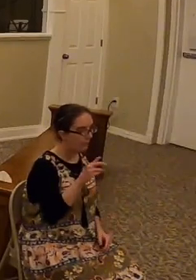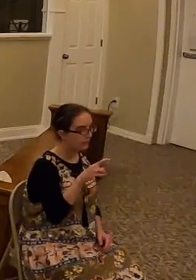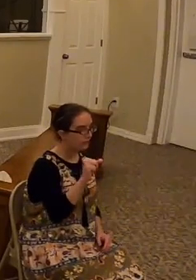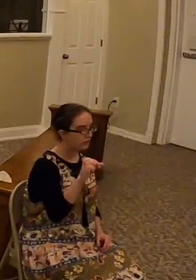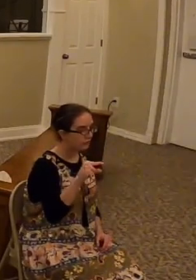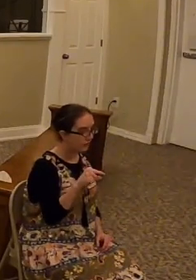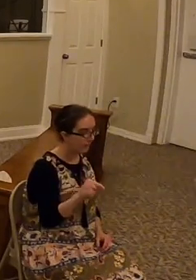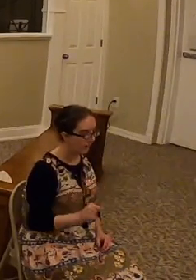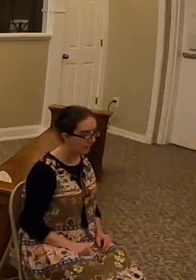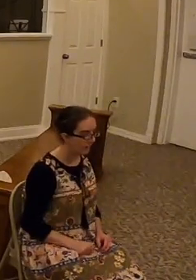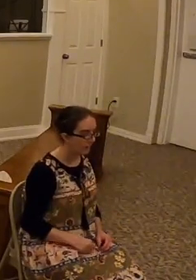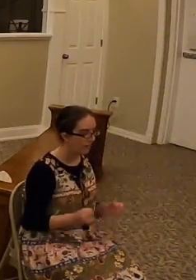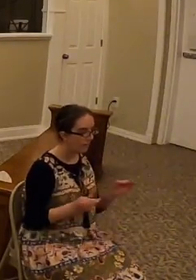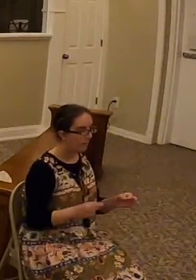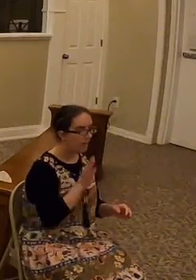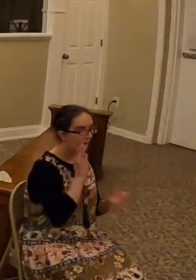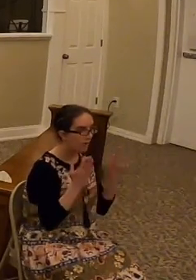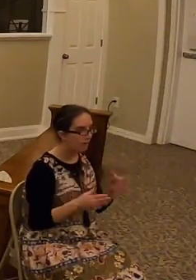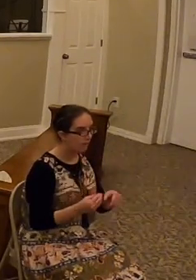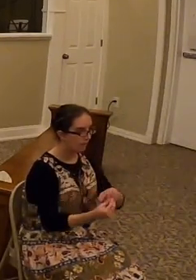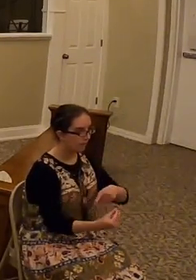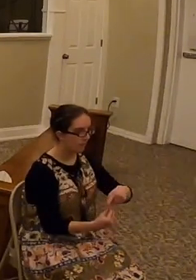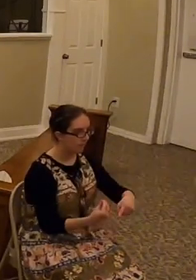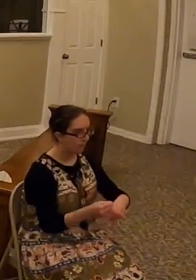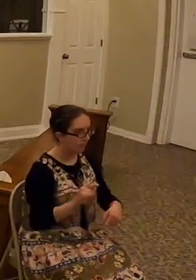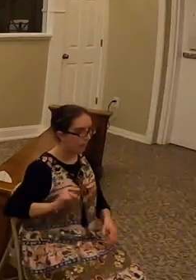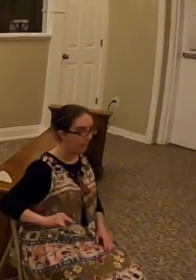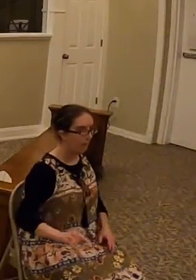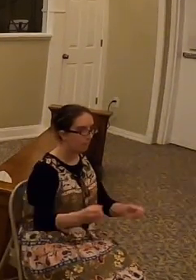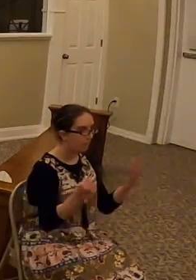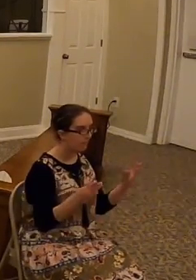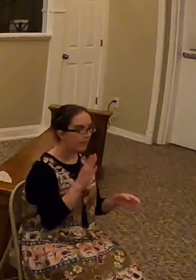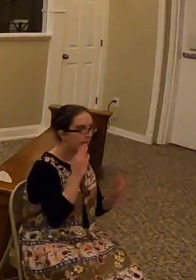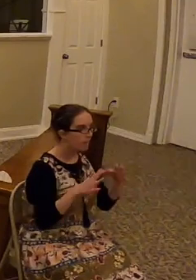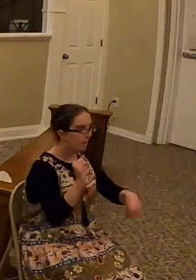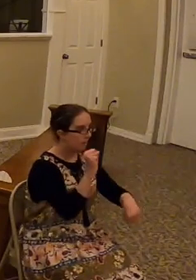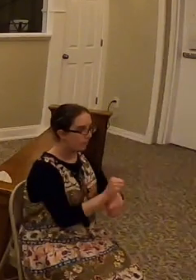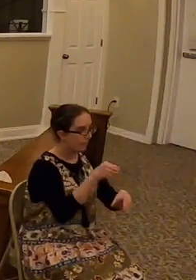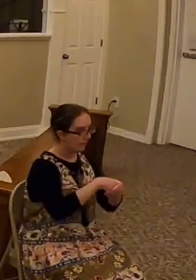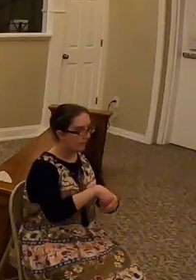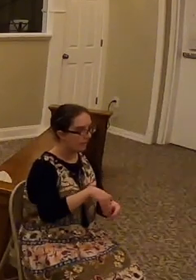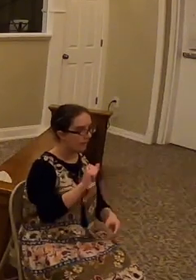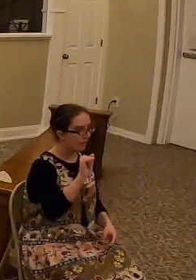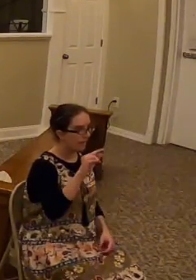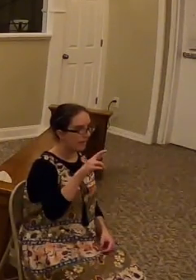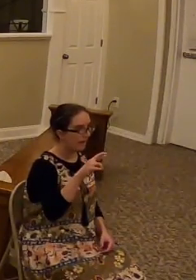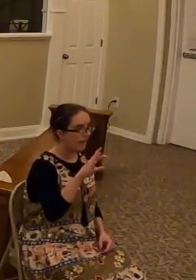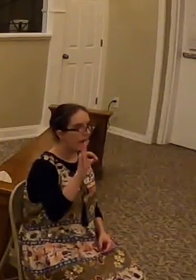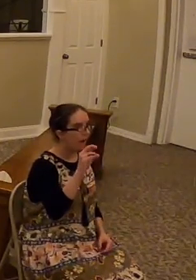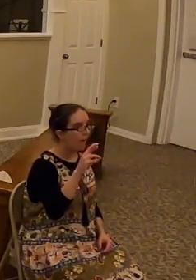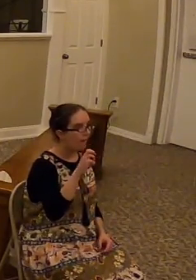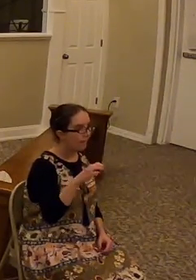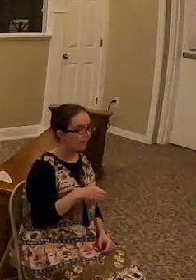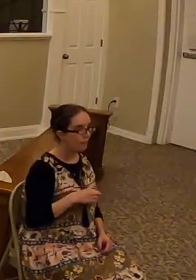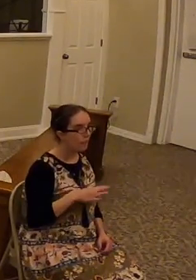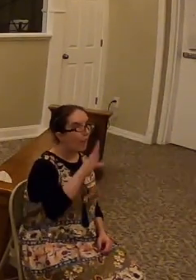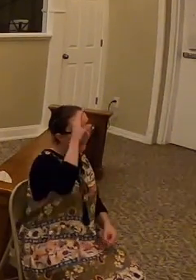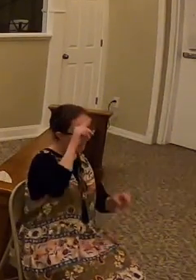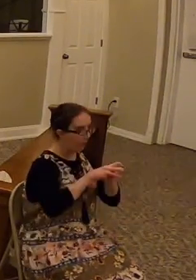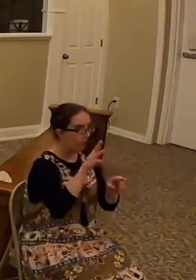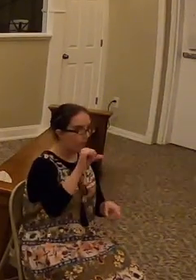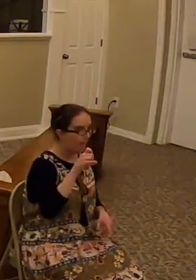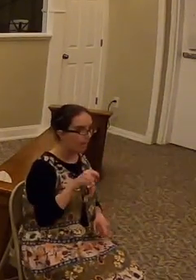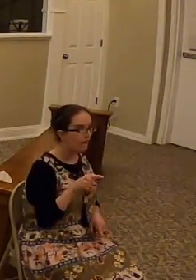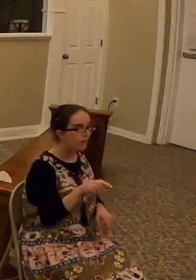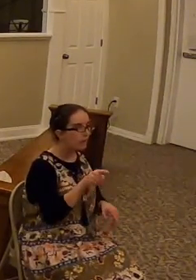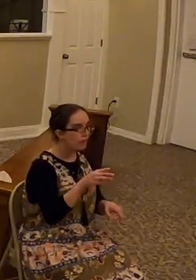drag. If you've ever been around an airplane much, if you've been working in the Air Force Base like some of us have, Brother Wiley,